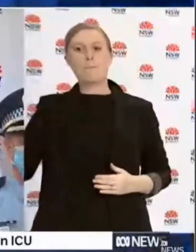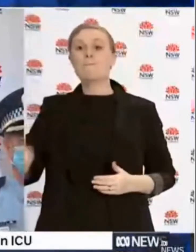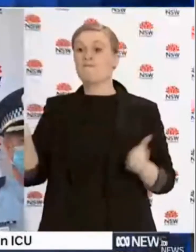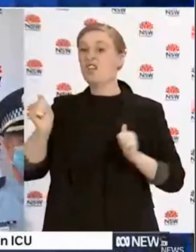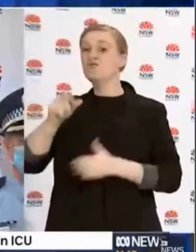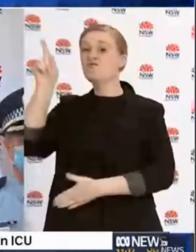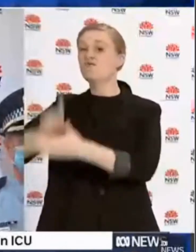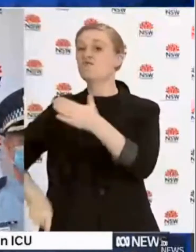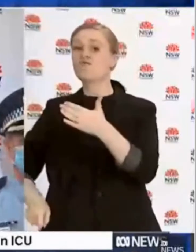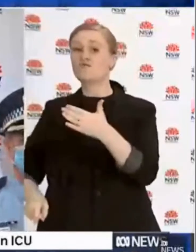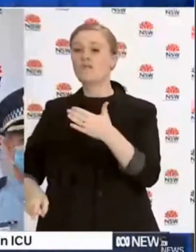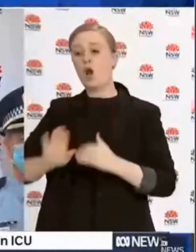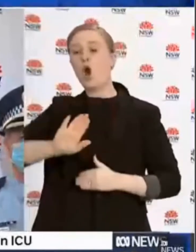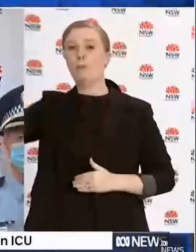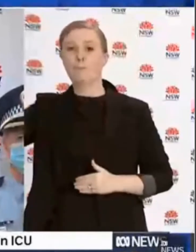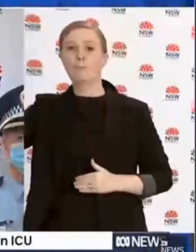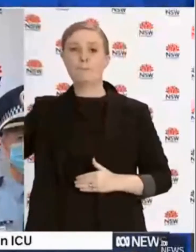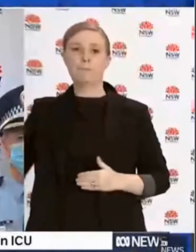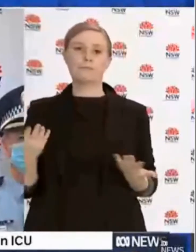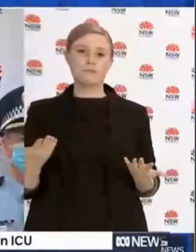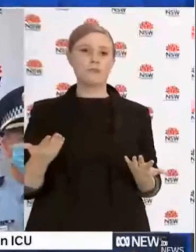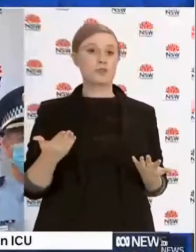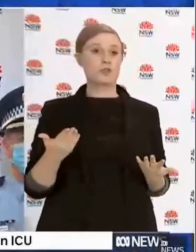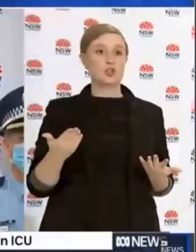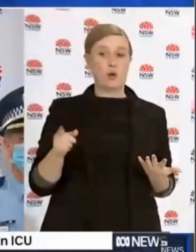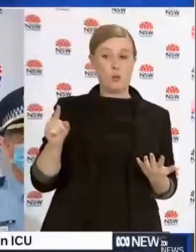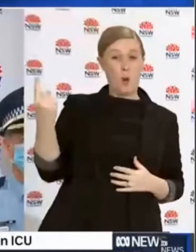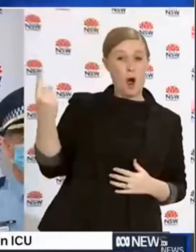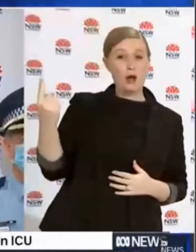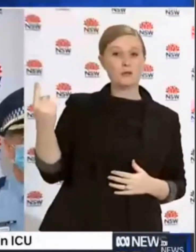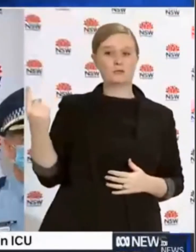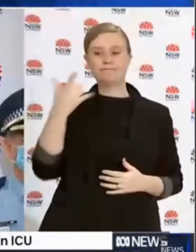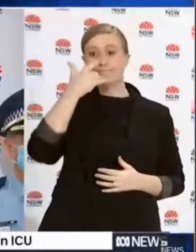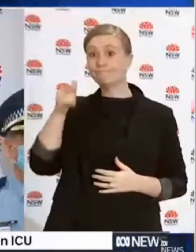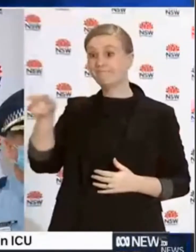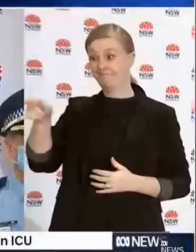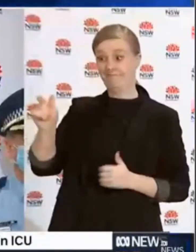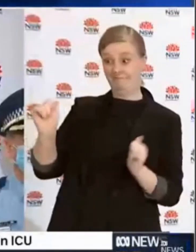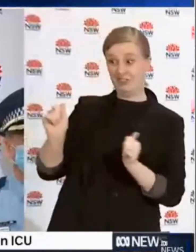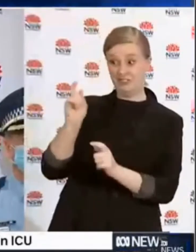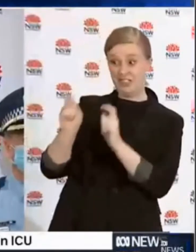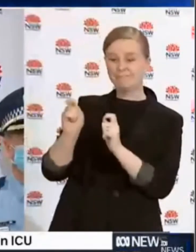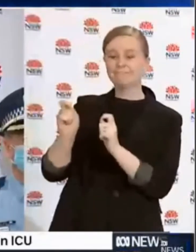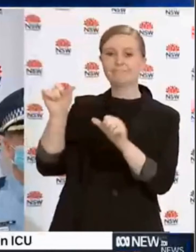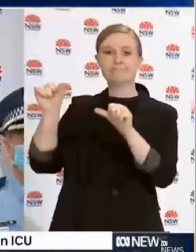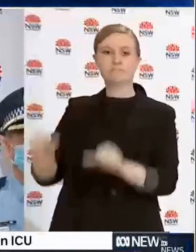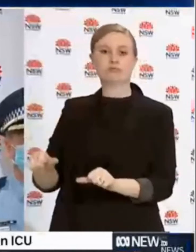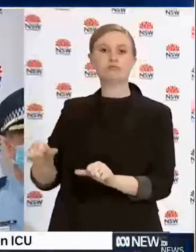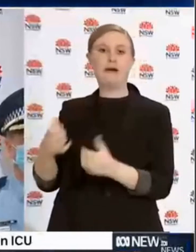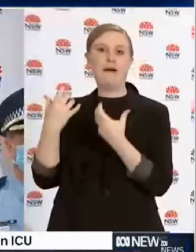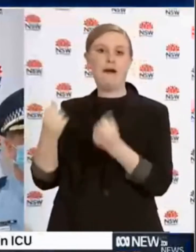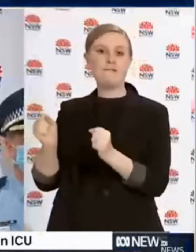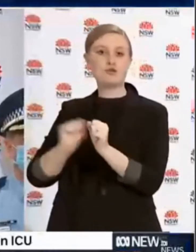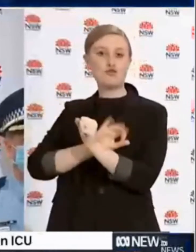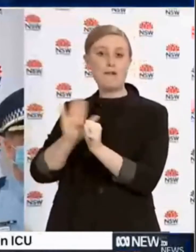instructions. And as far as I'm aware at this point, unfortunately he did test positive, but we believe he did not